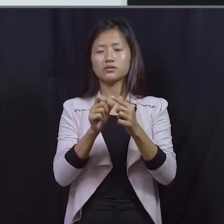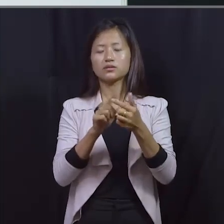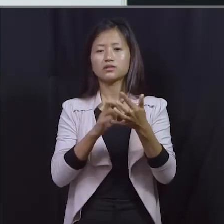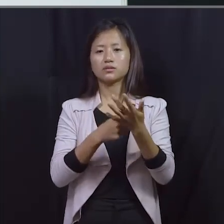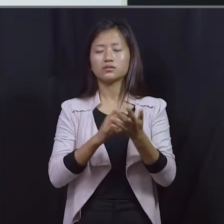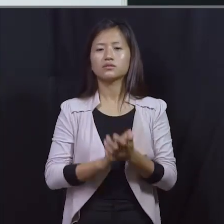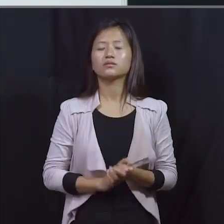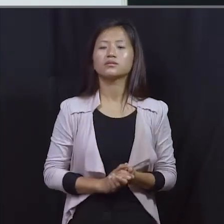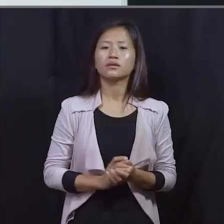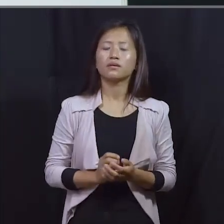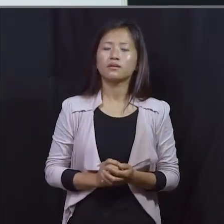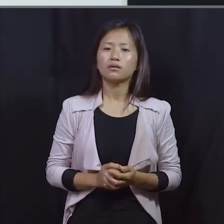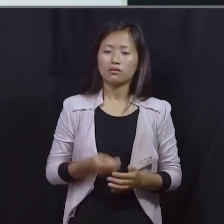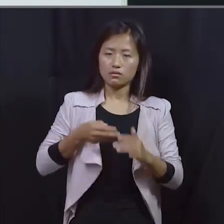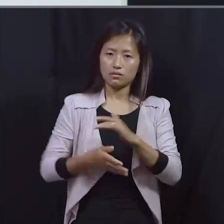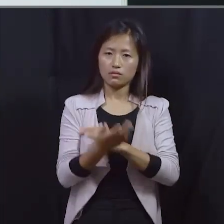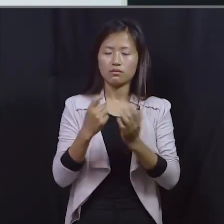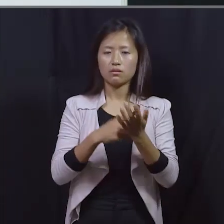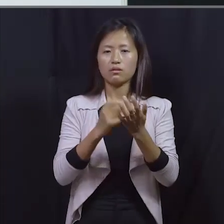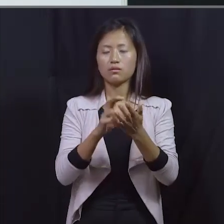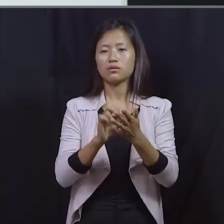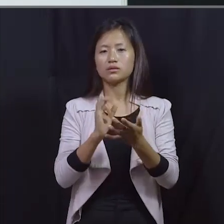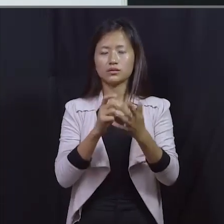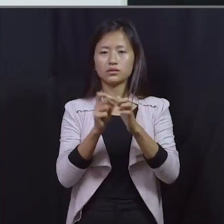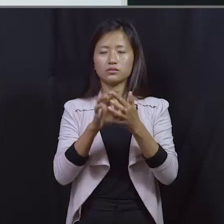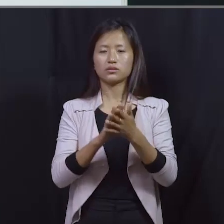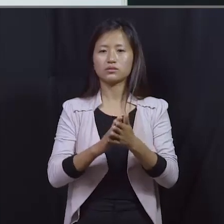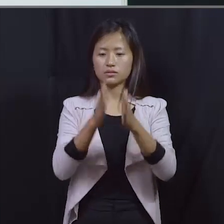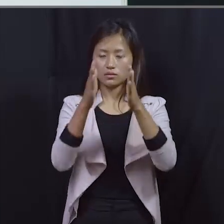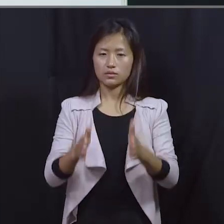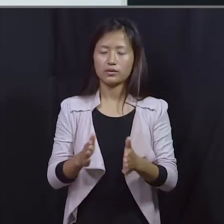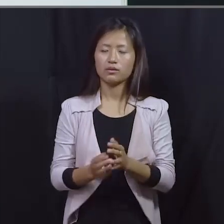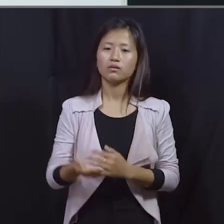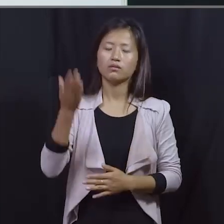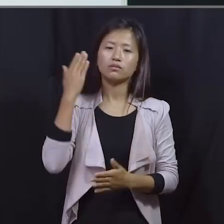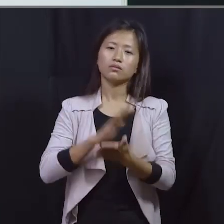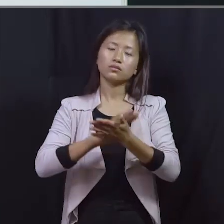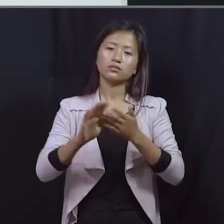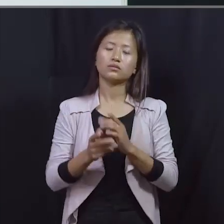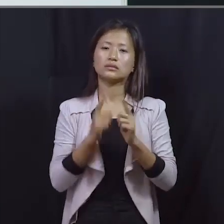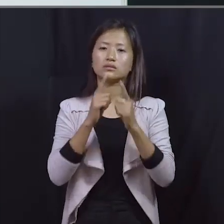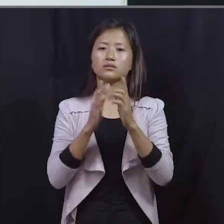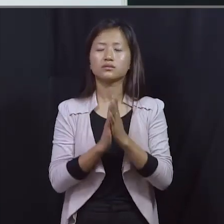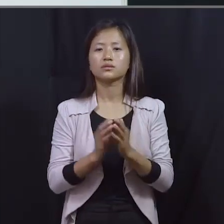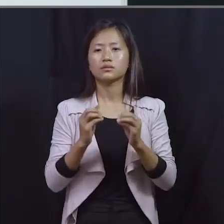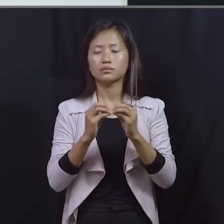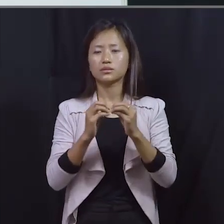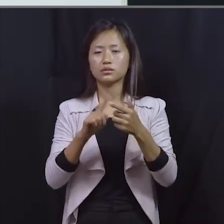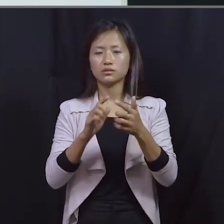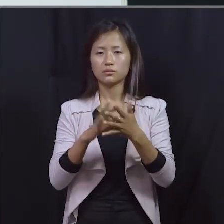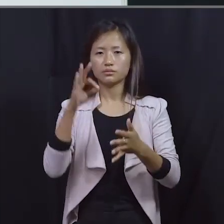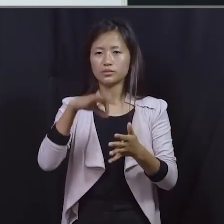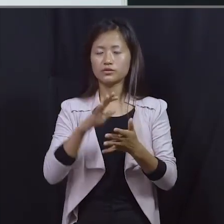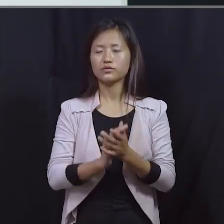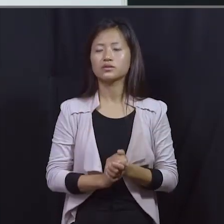peasants. Under the Roadway Settlement, which we have already discussed, this settlement, it benefited only the government, only